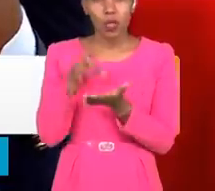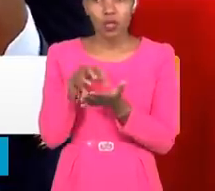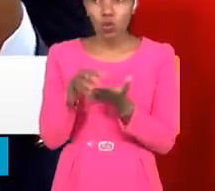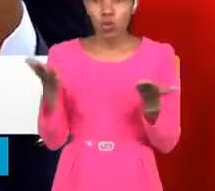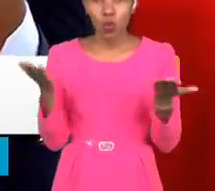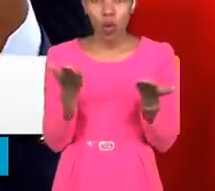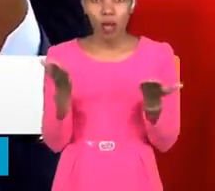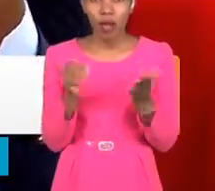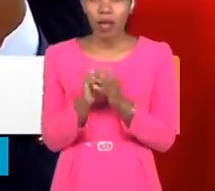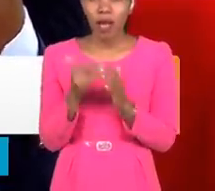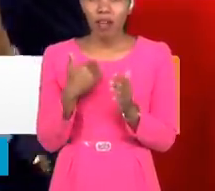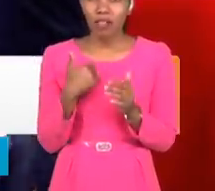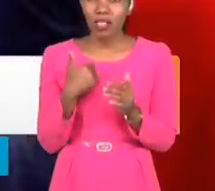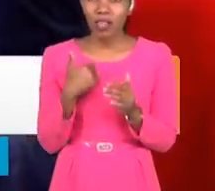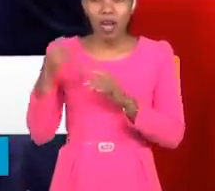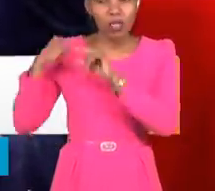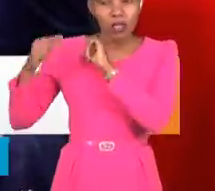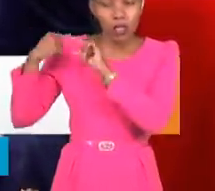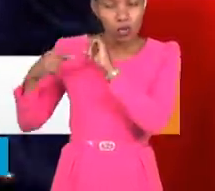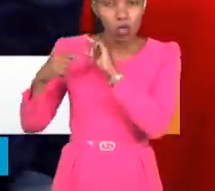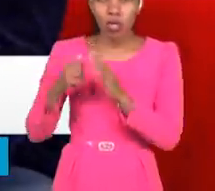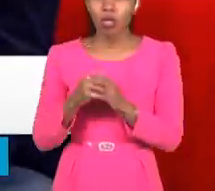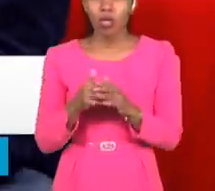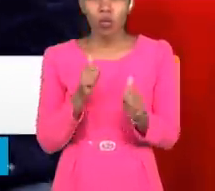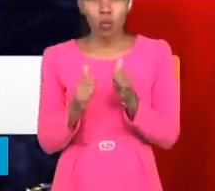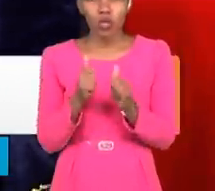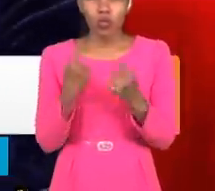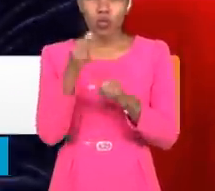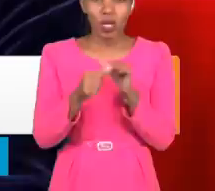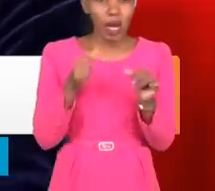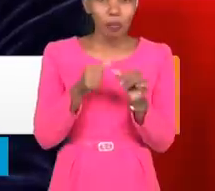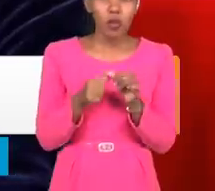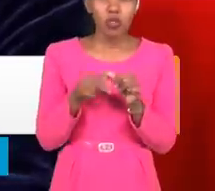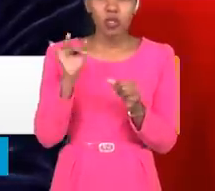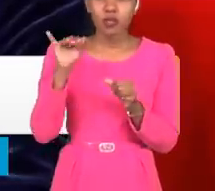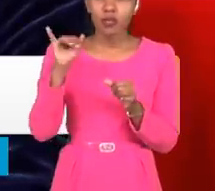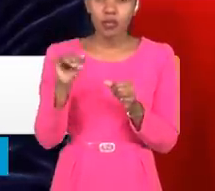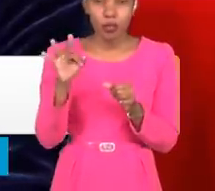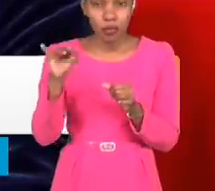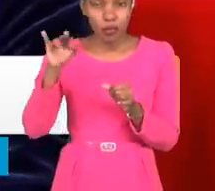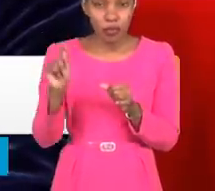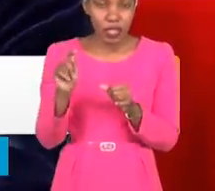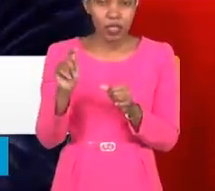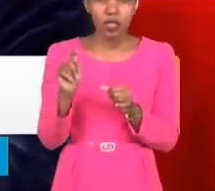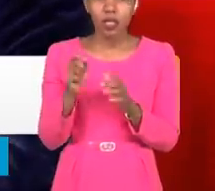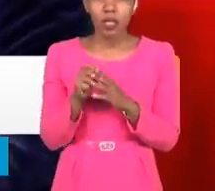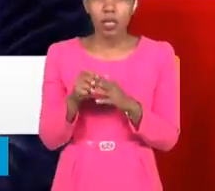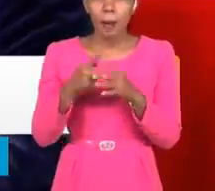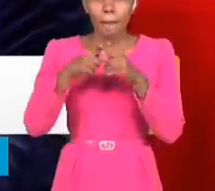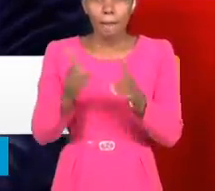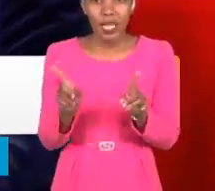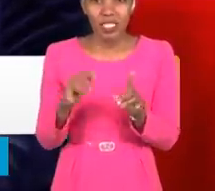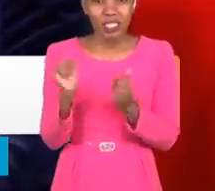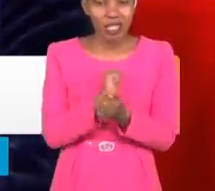whereby we are having a generation which wants, of course, we've mentioned fitting in. Yes. But it's a